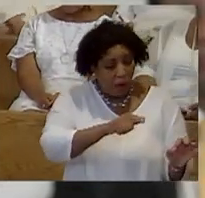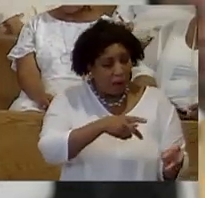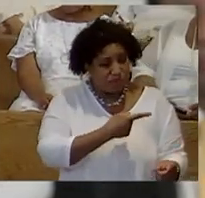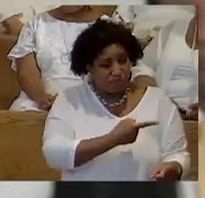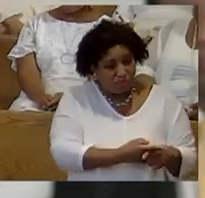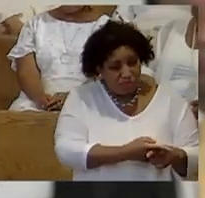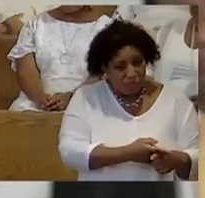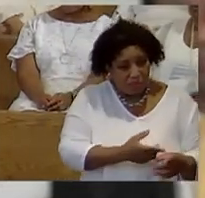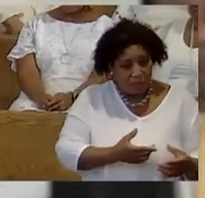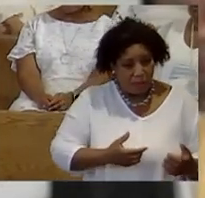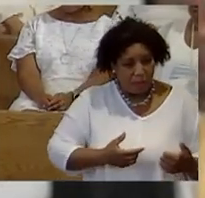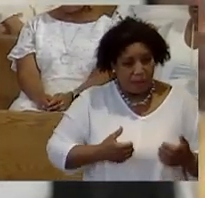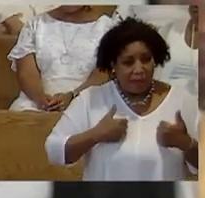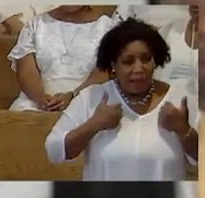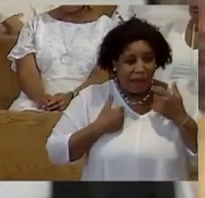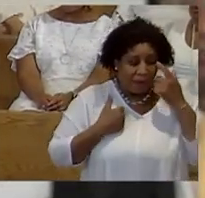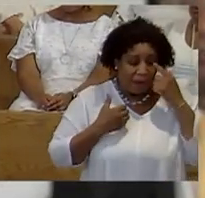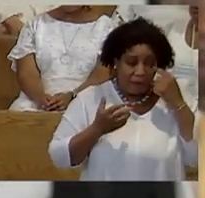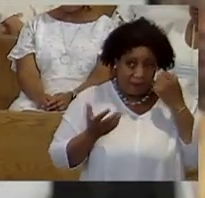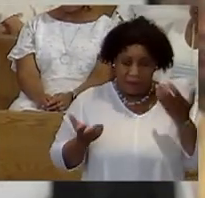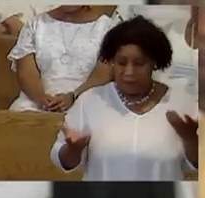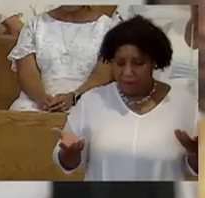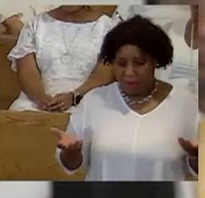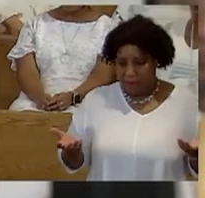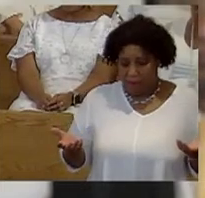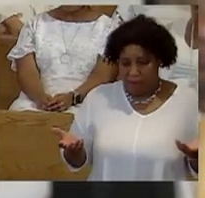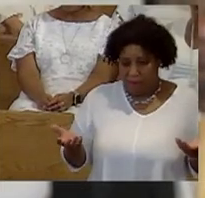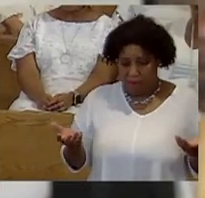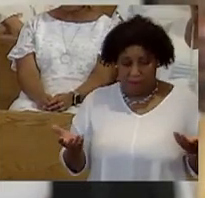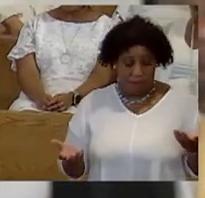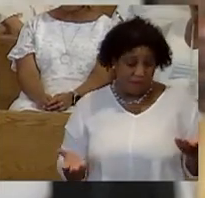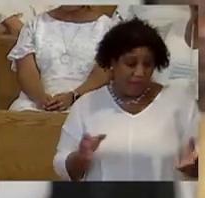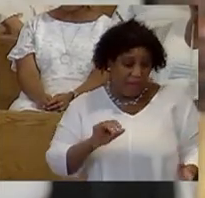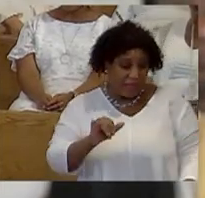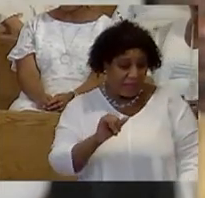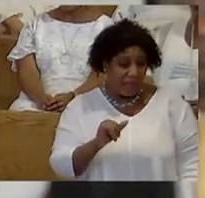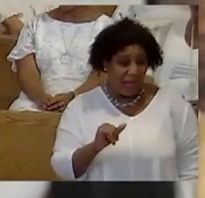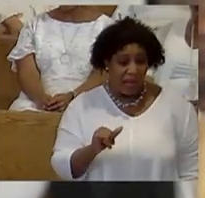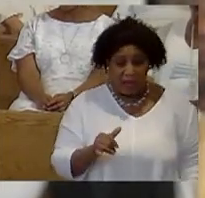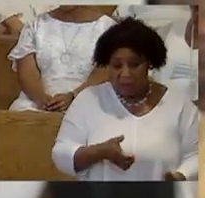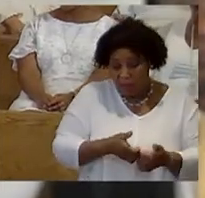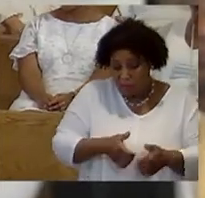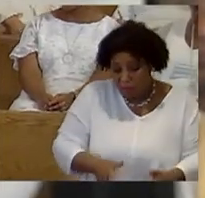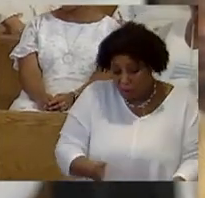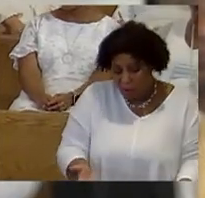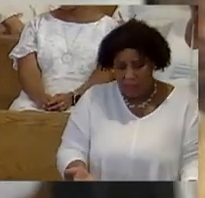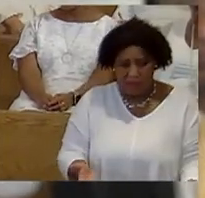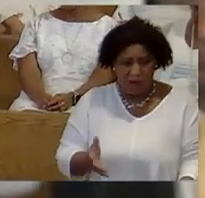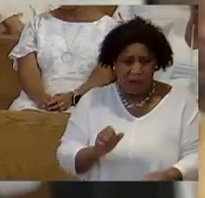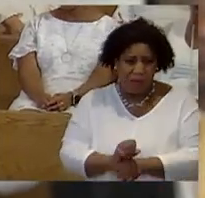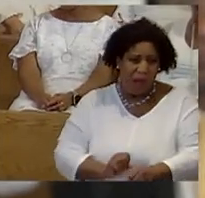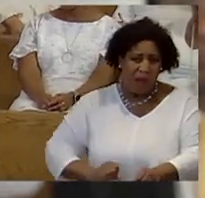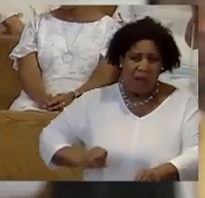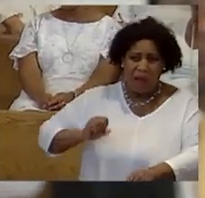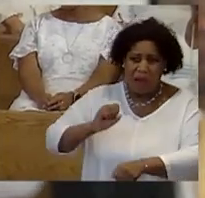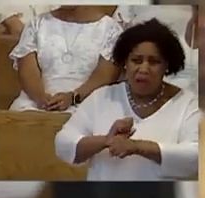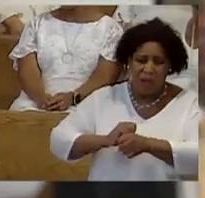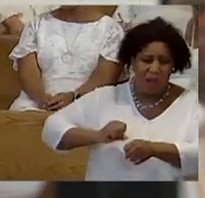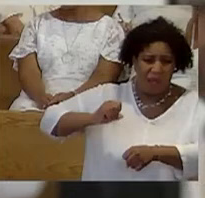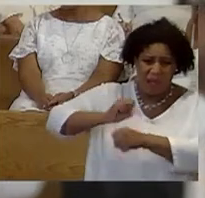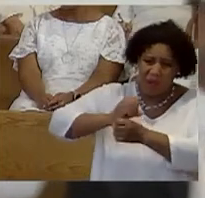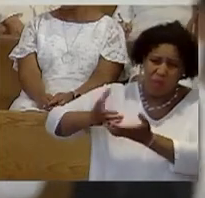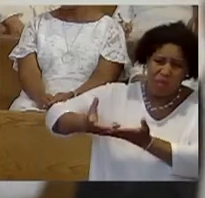situation in his life where he says everything is as if it's a loss. I work so hard to get it. I work